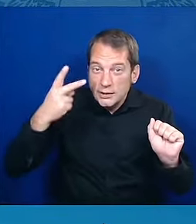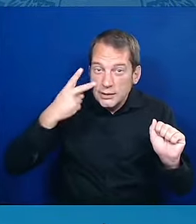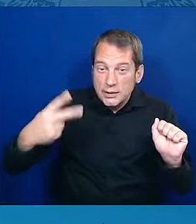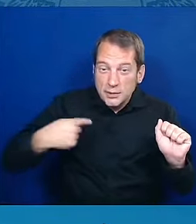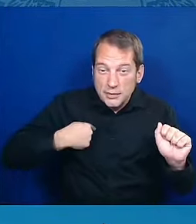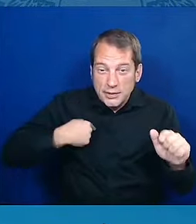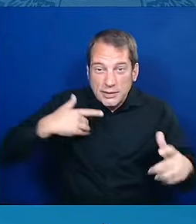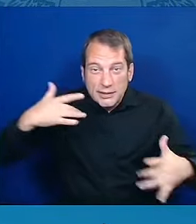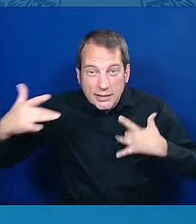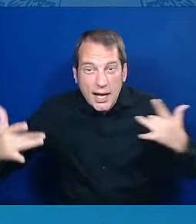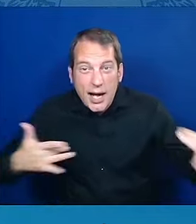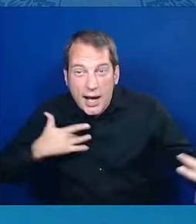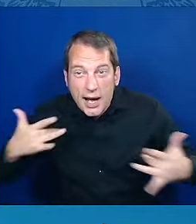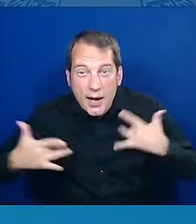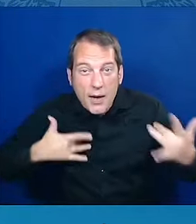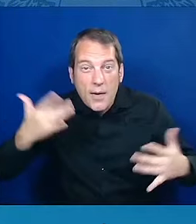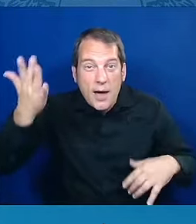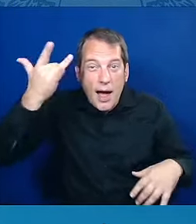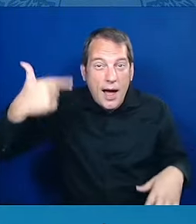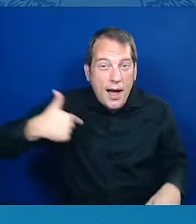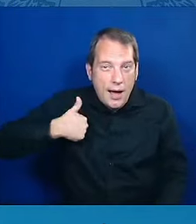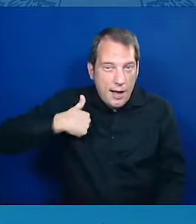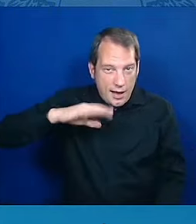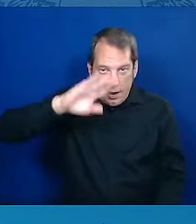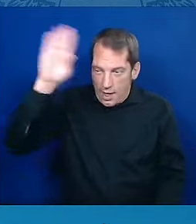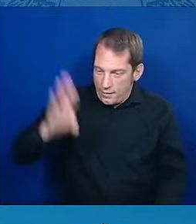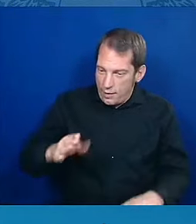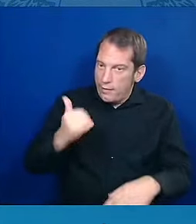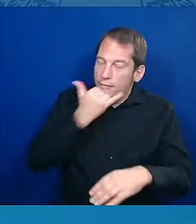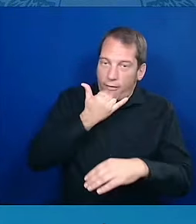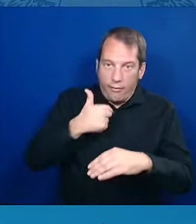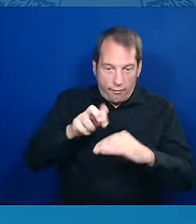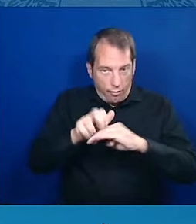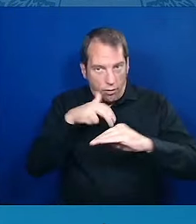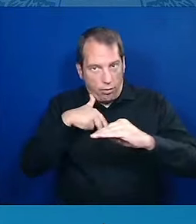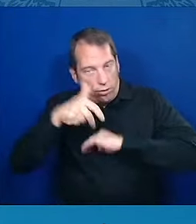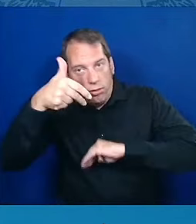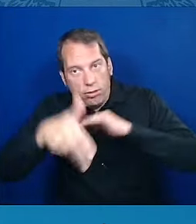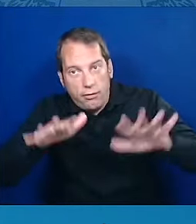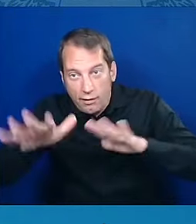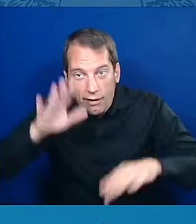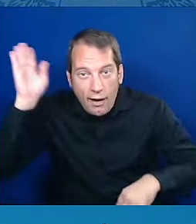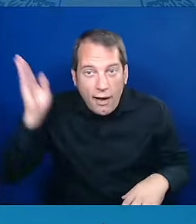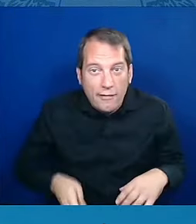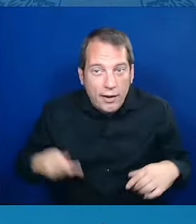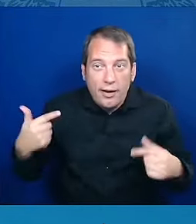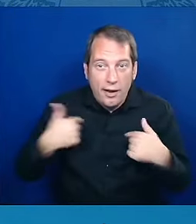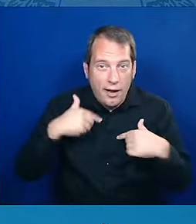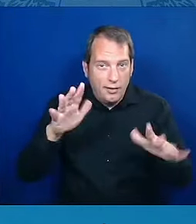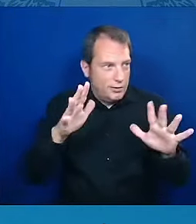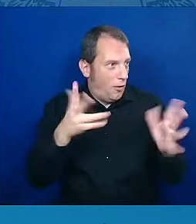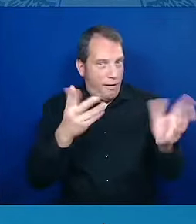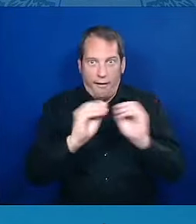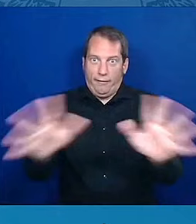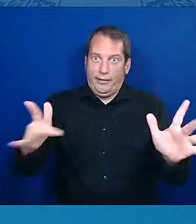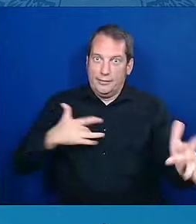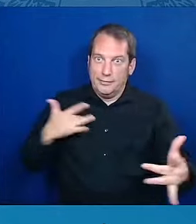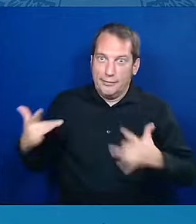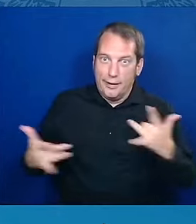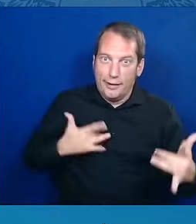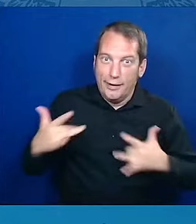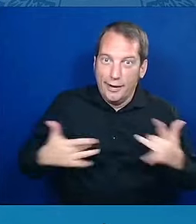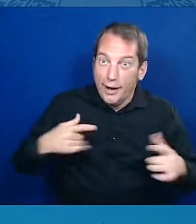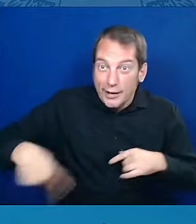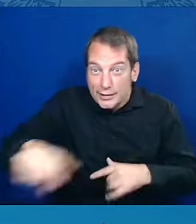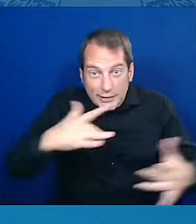Tripped up those stairs. So are you excited? Yeah. Are you ready to elect